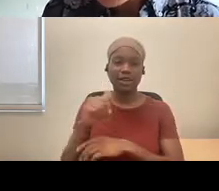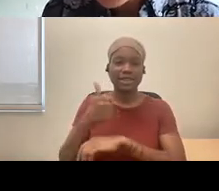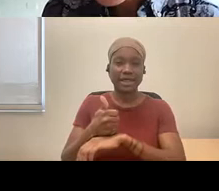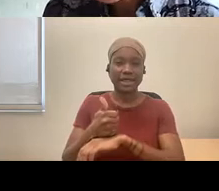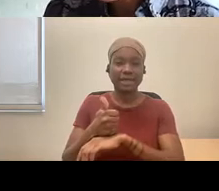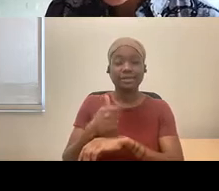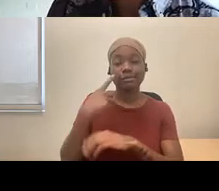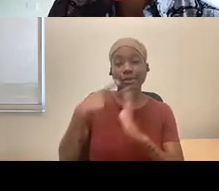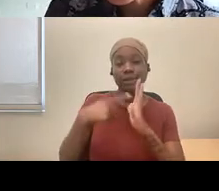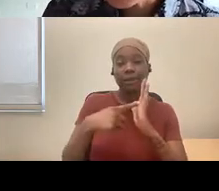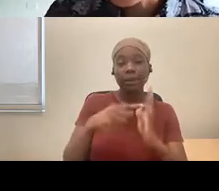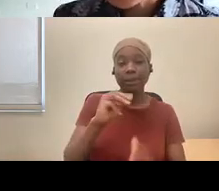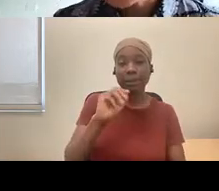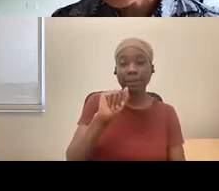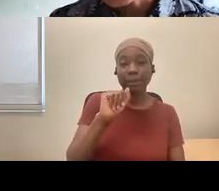Mac,